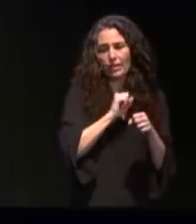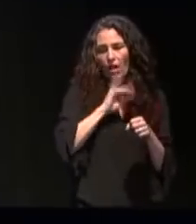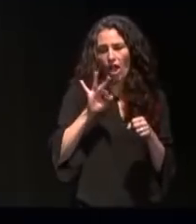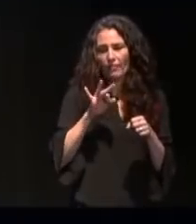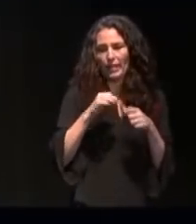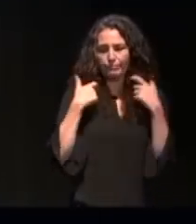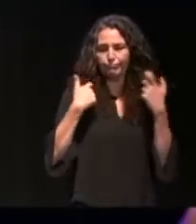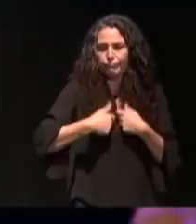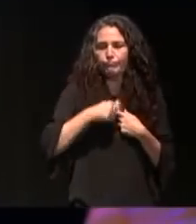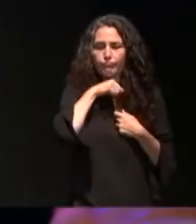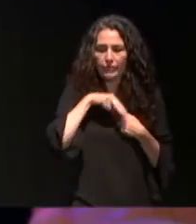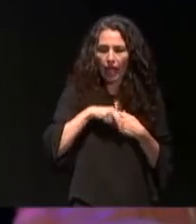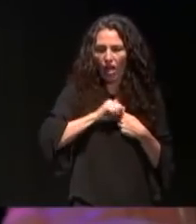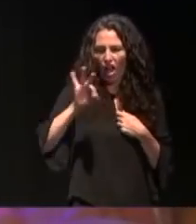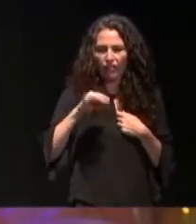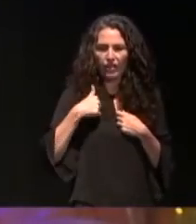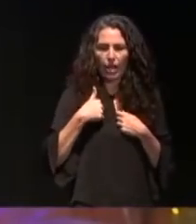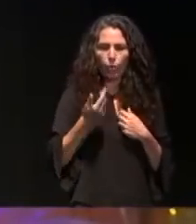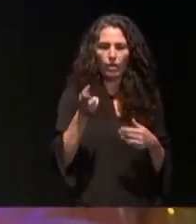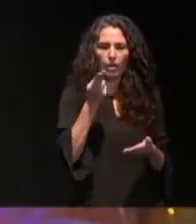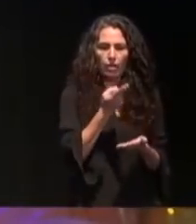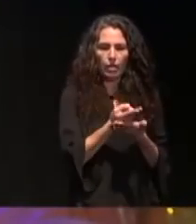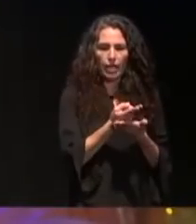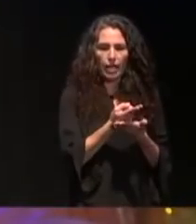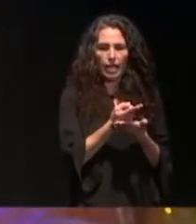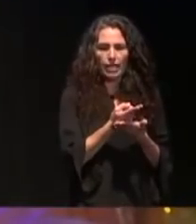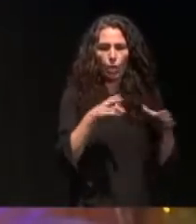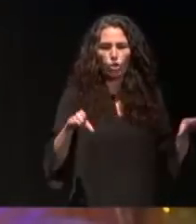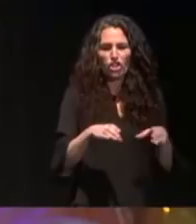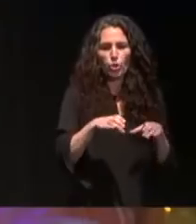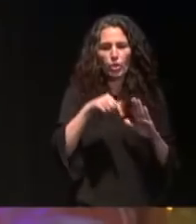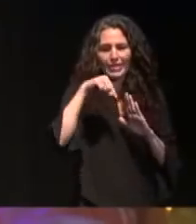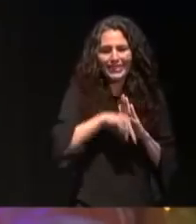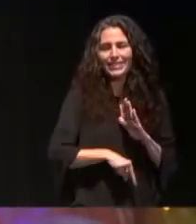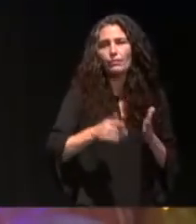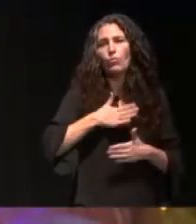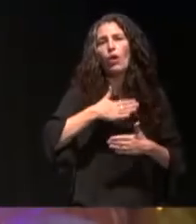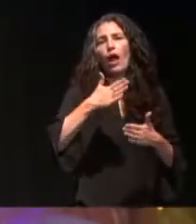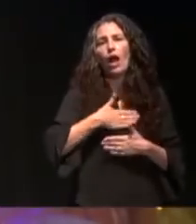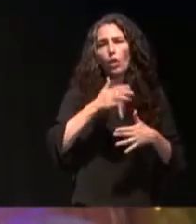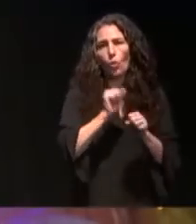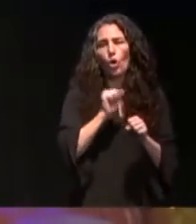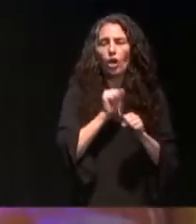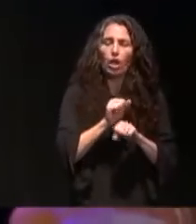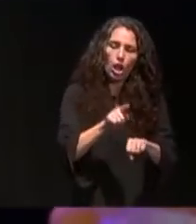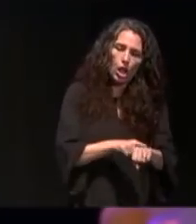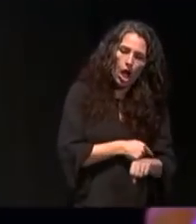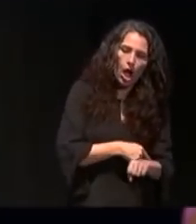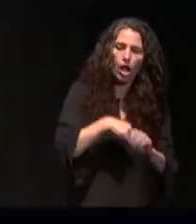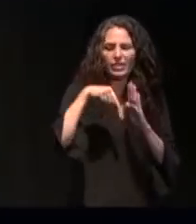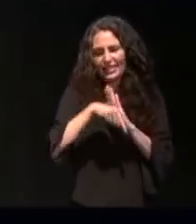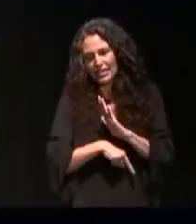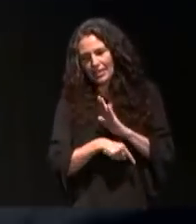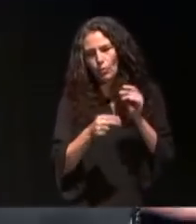tie. And I'd lay them down. And I'd begin to do breath work, deep breathing, rapid breath, long breathing.